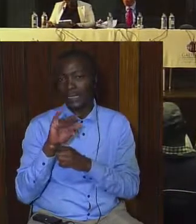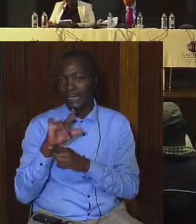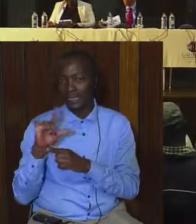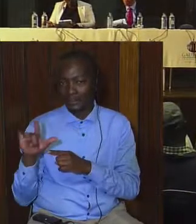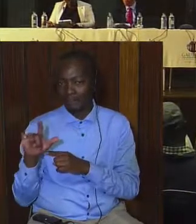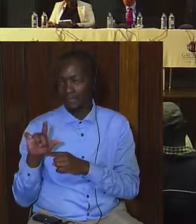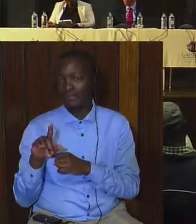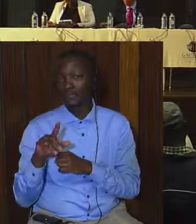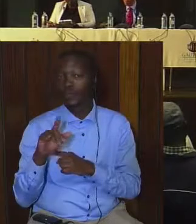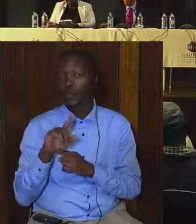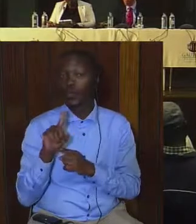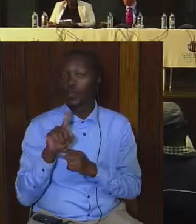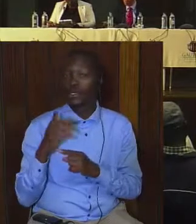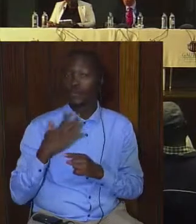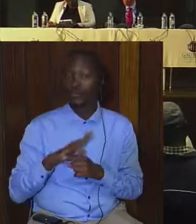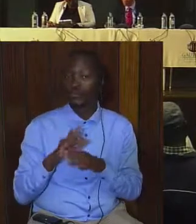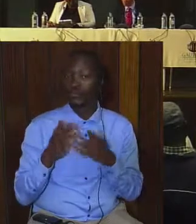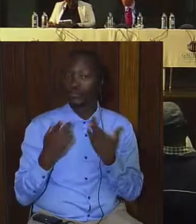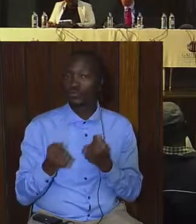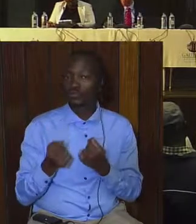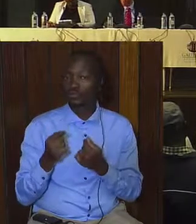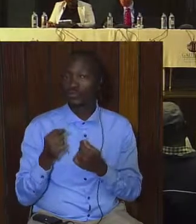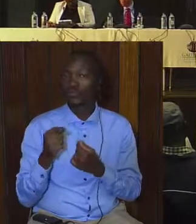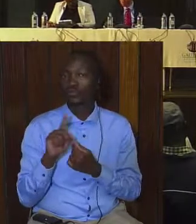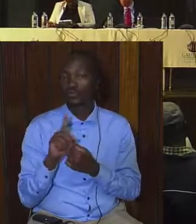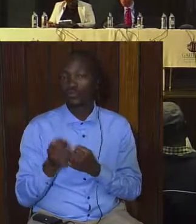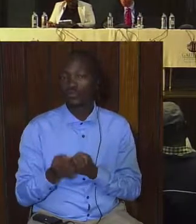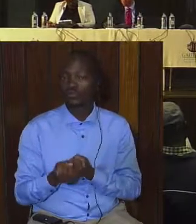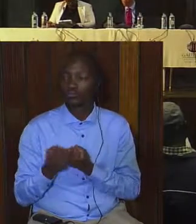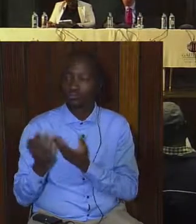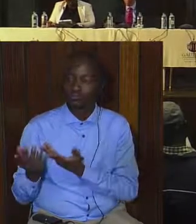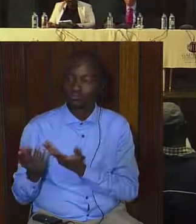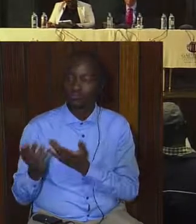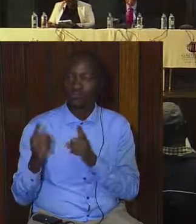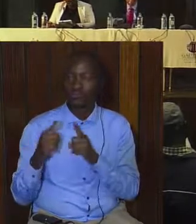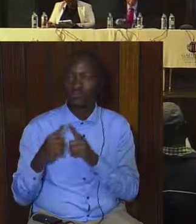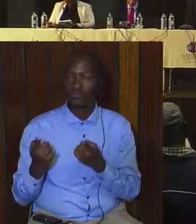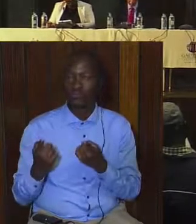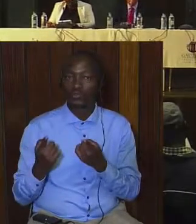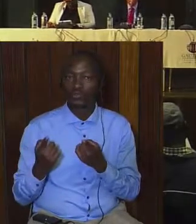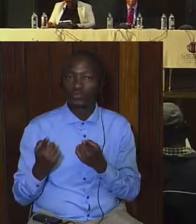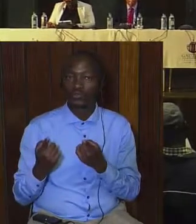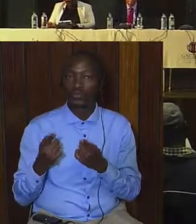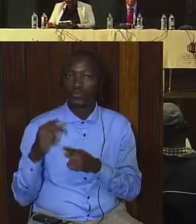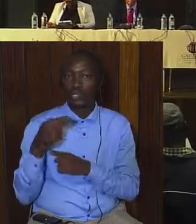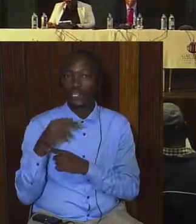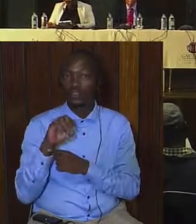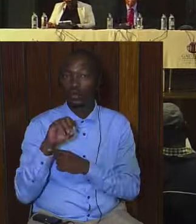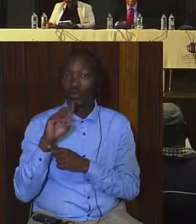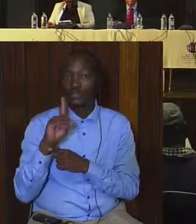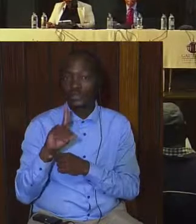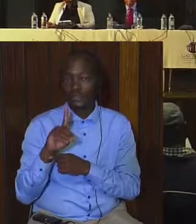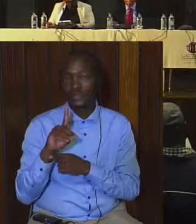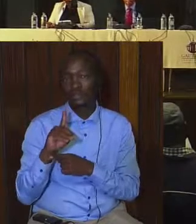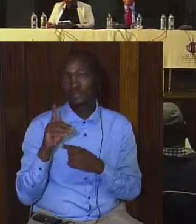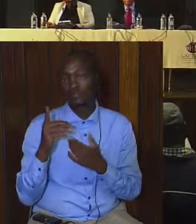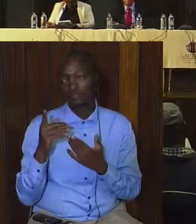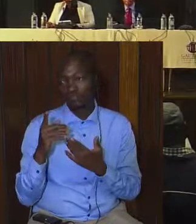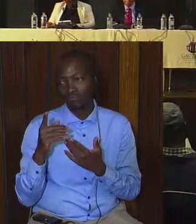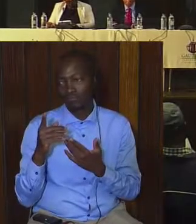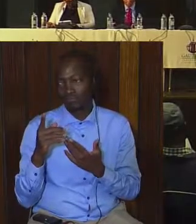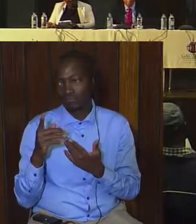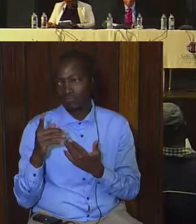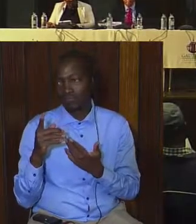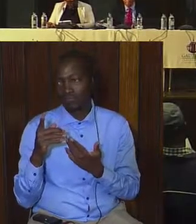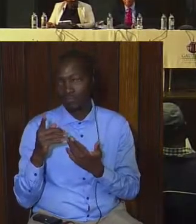And what I would want to then do is to hand over back to the HOD.